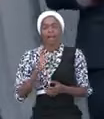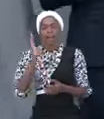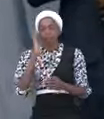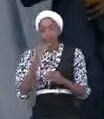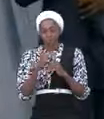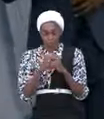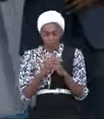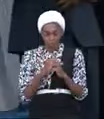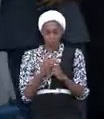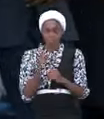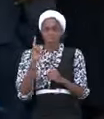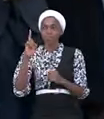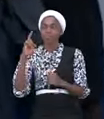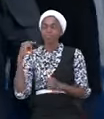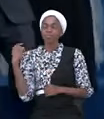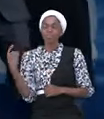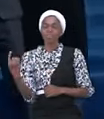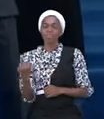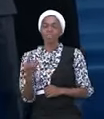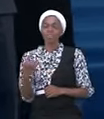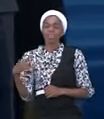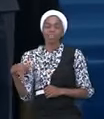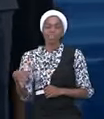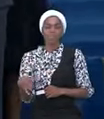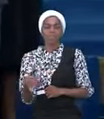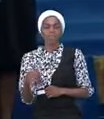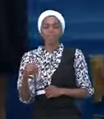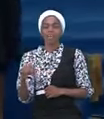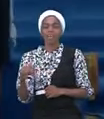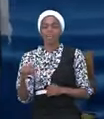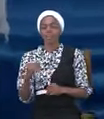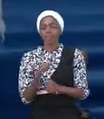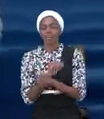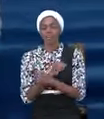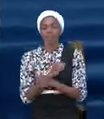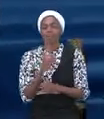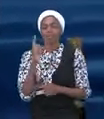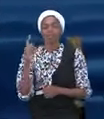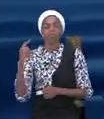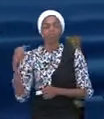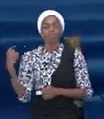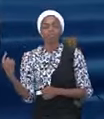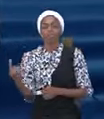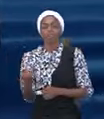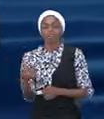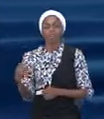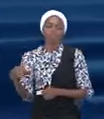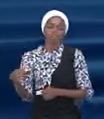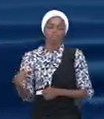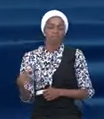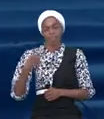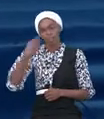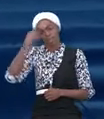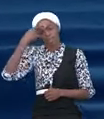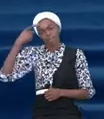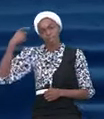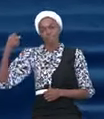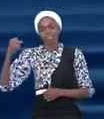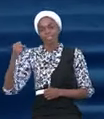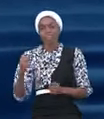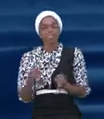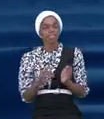Then we will worship you with my life. I will praise you every day. Worship you forever,